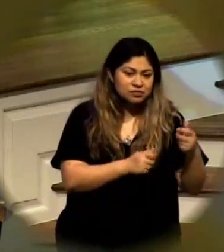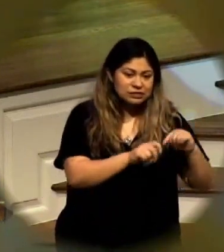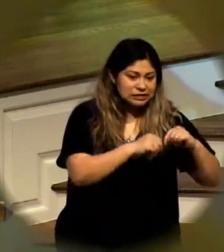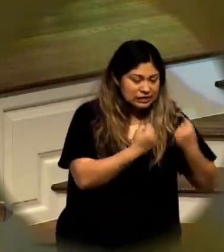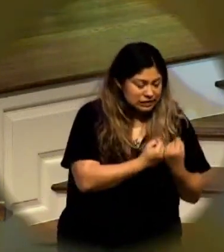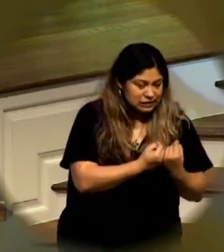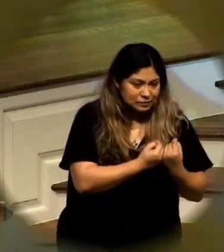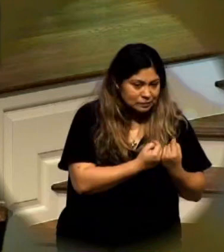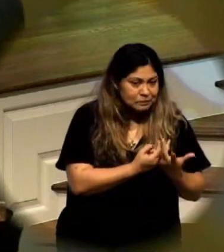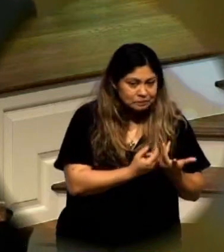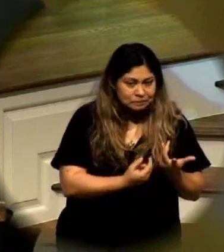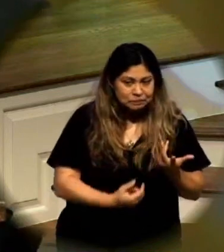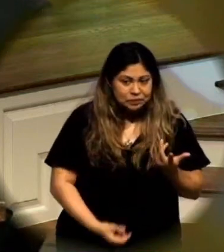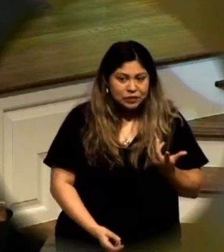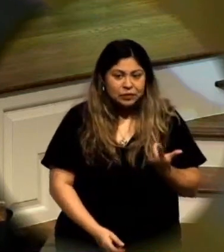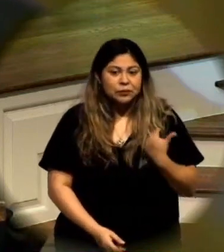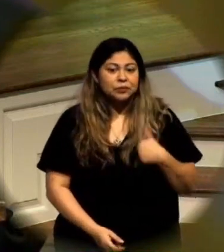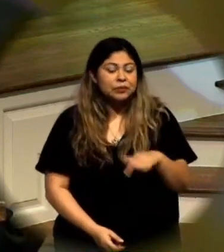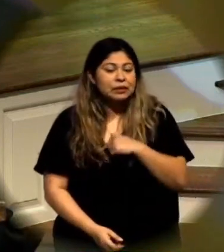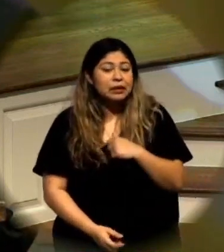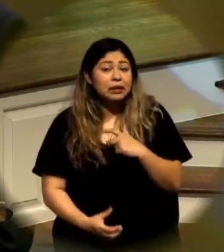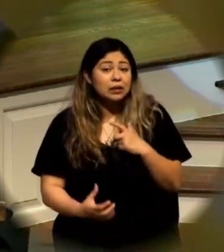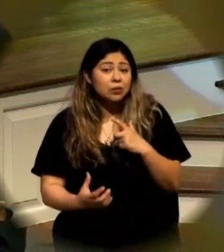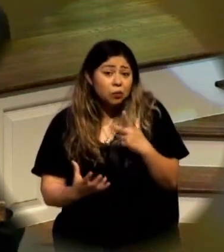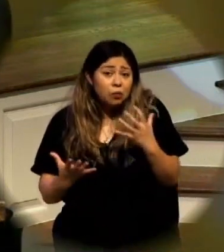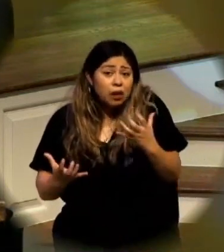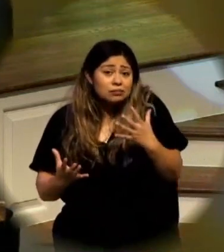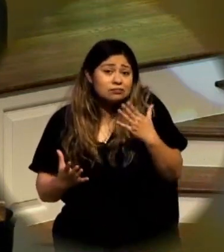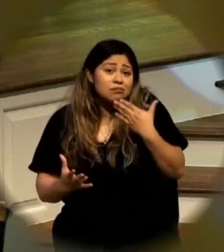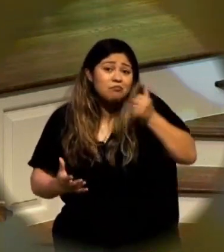not that we don't want to do our best, but our culture's